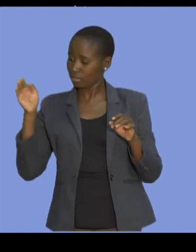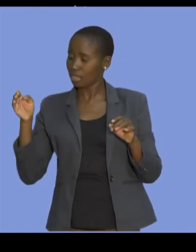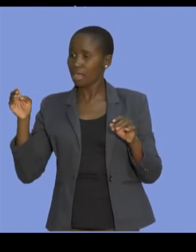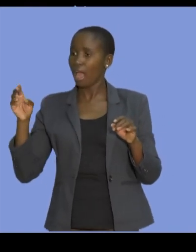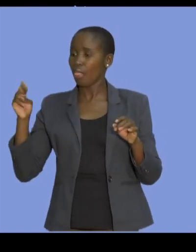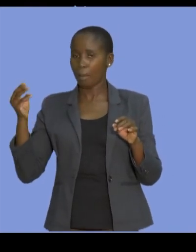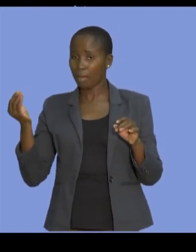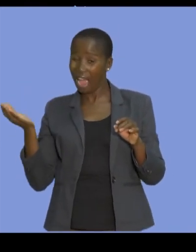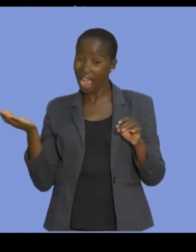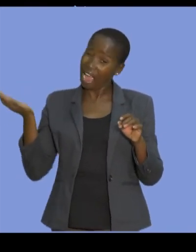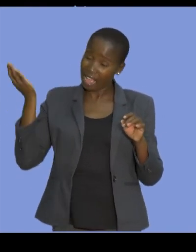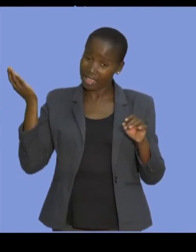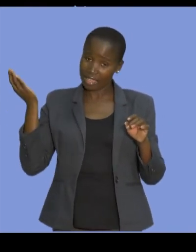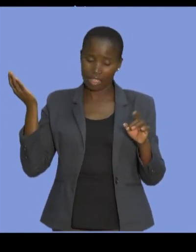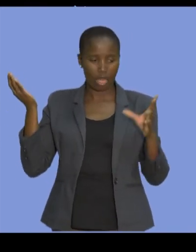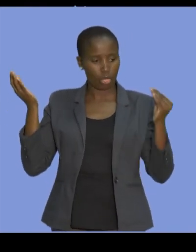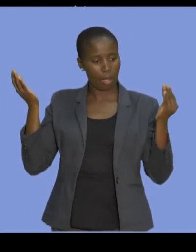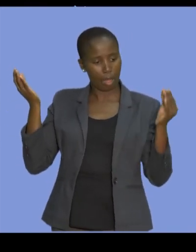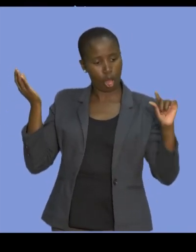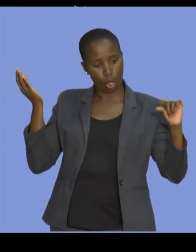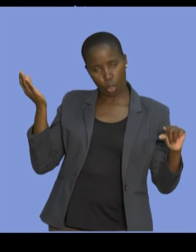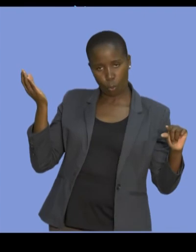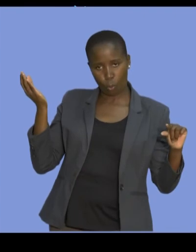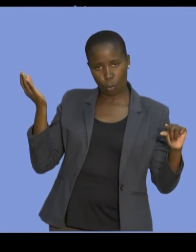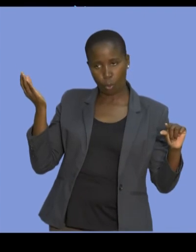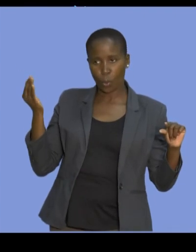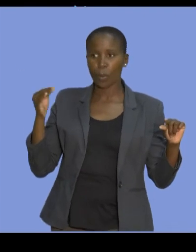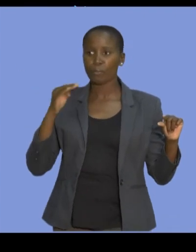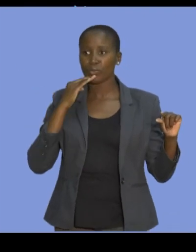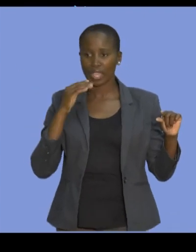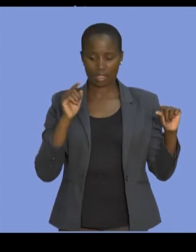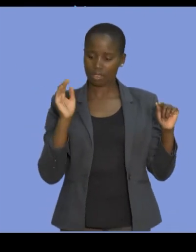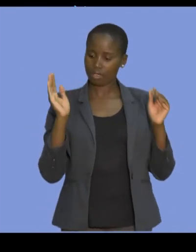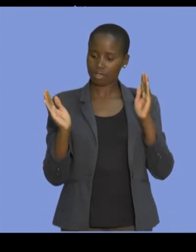minus min, this is the range.